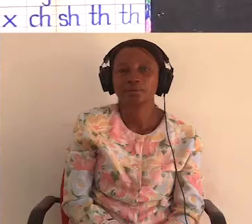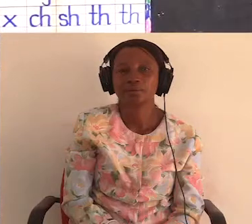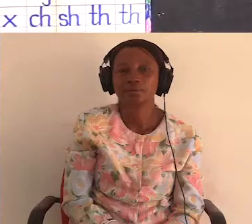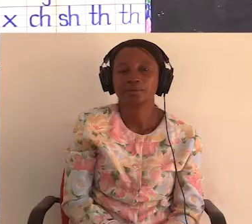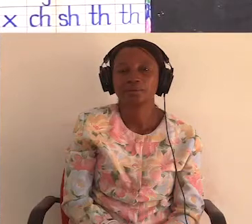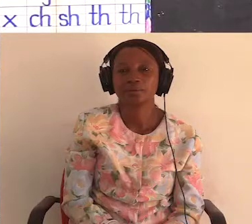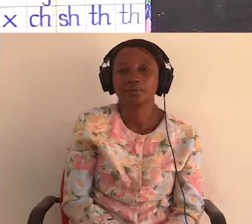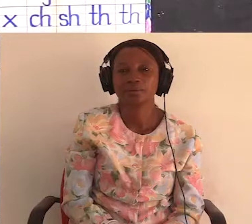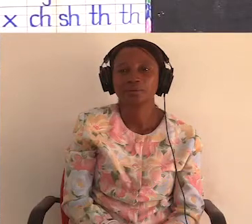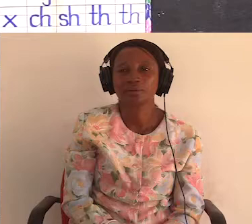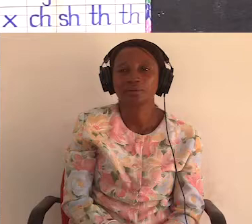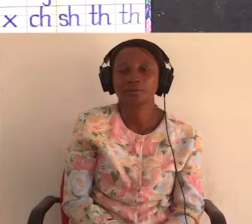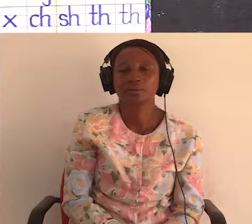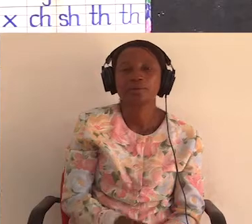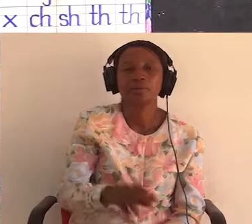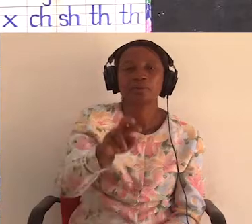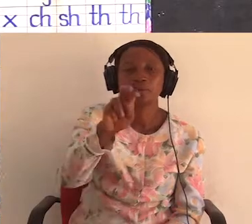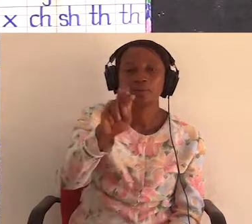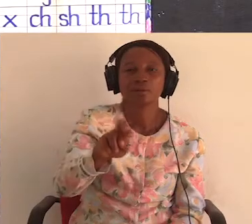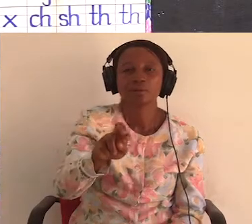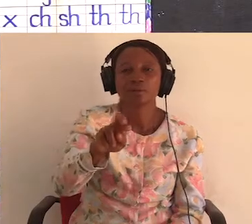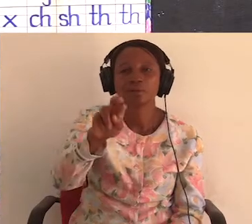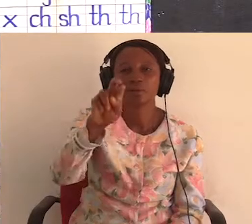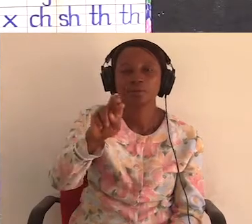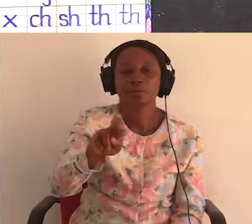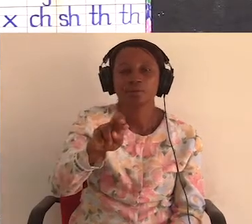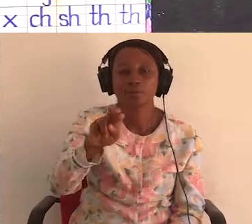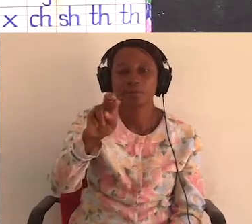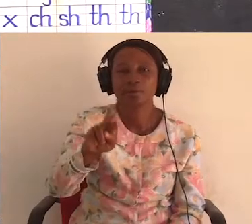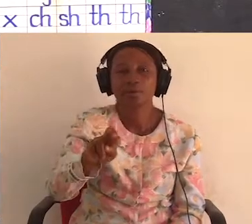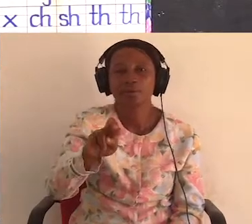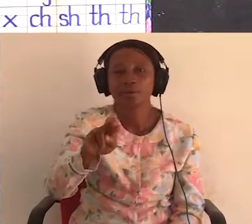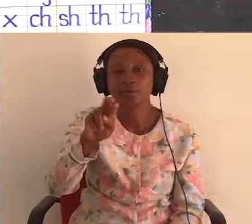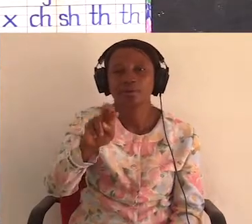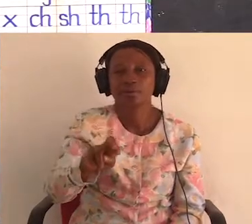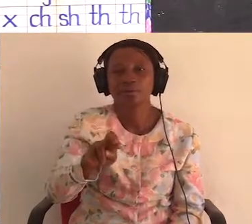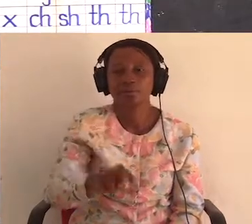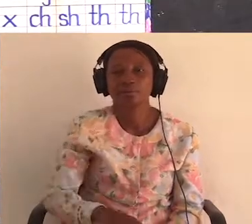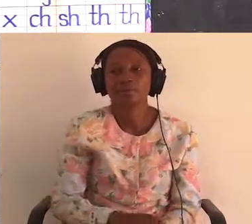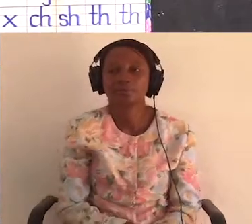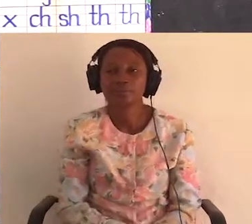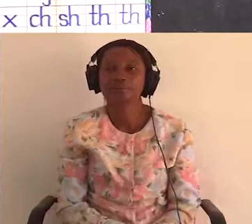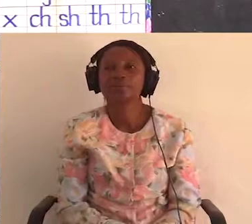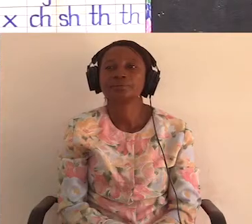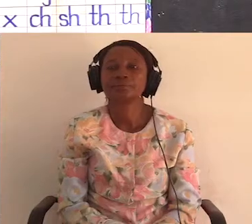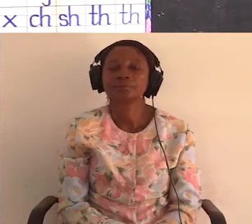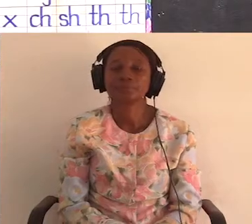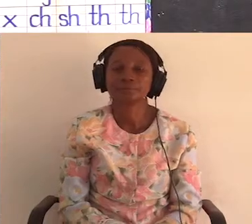And this other one, rrr, rrr, rrr.